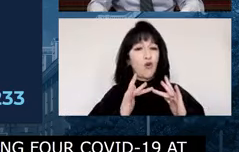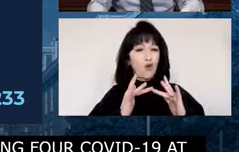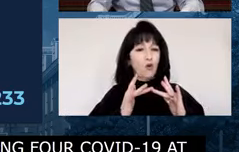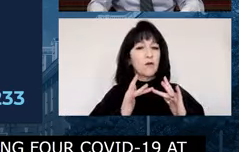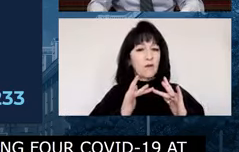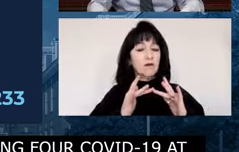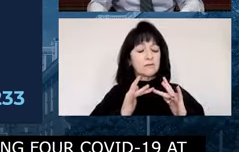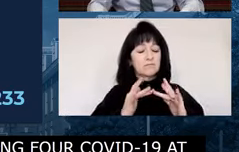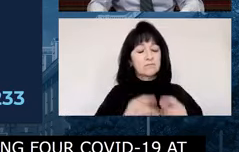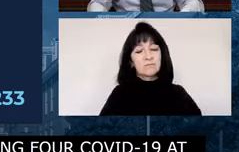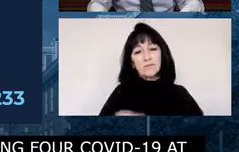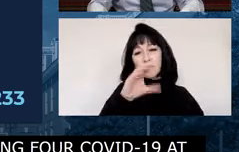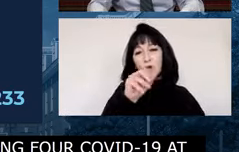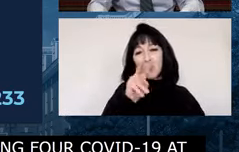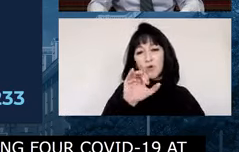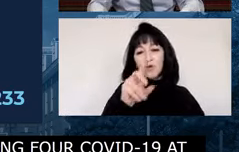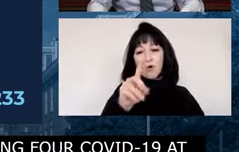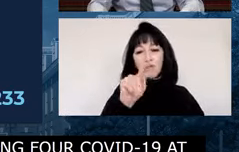covidtest.gov. That's